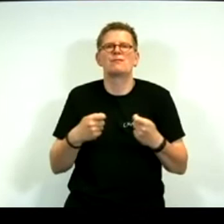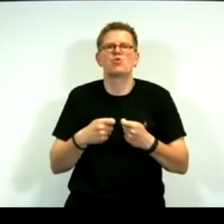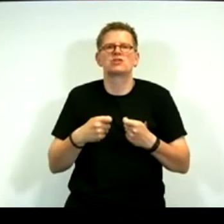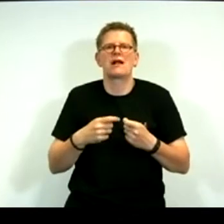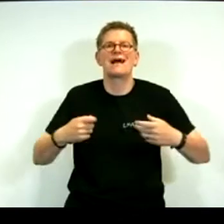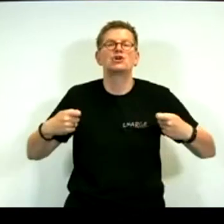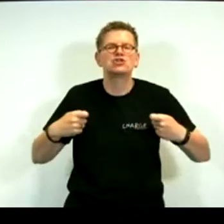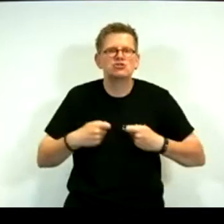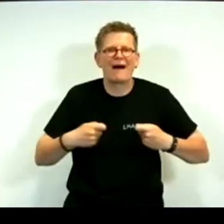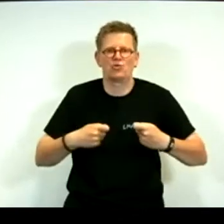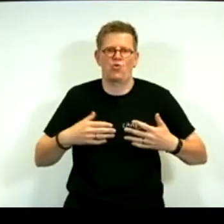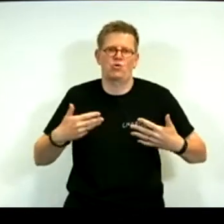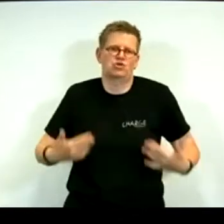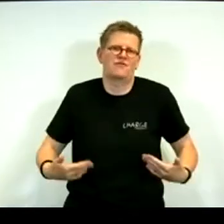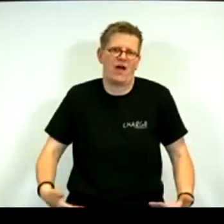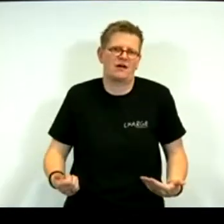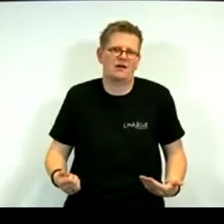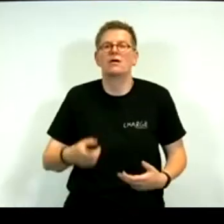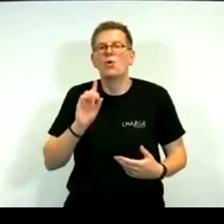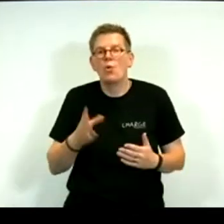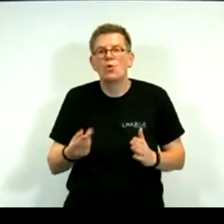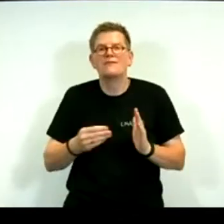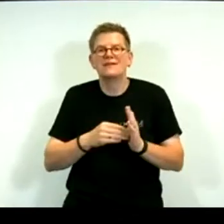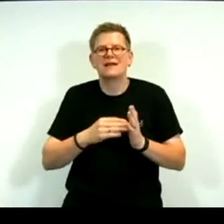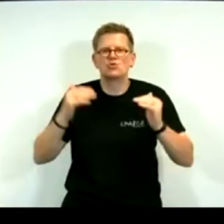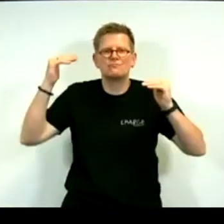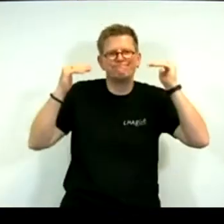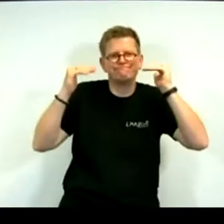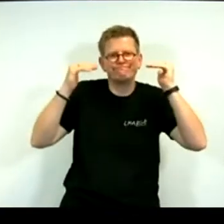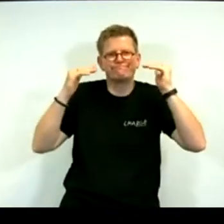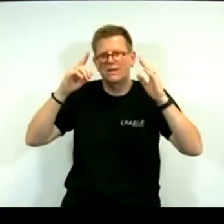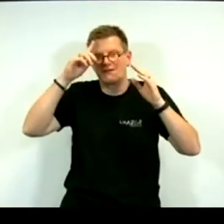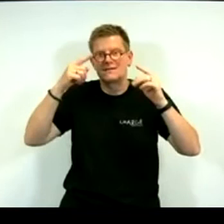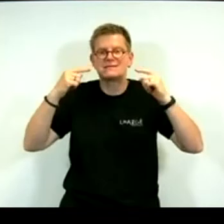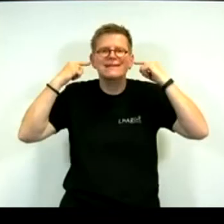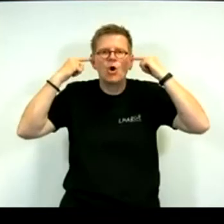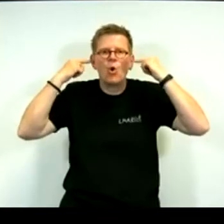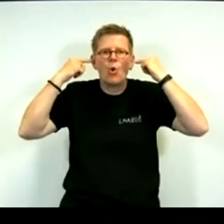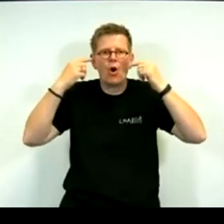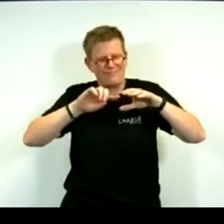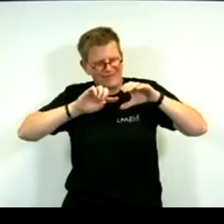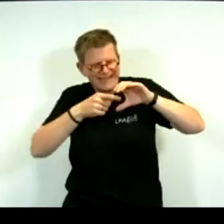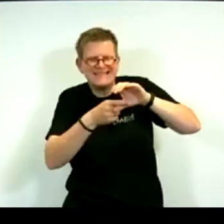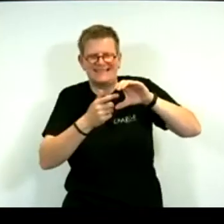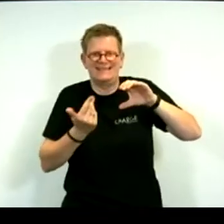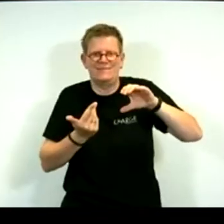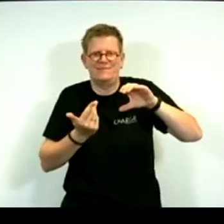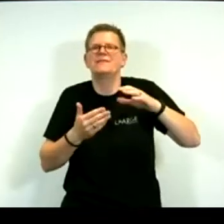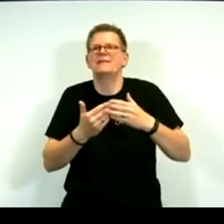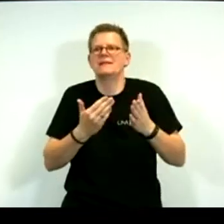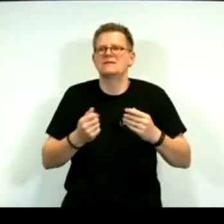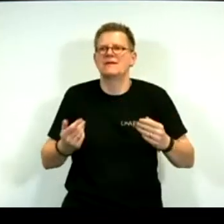the inner ears, which is why being upright is so challenging for them, and why